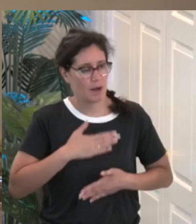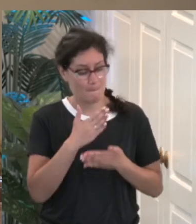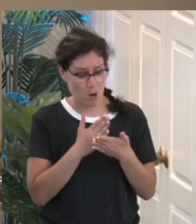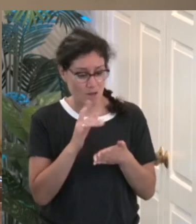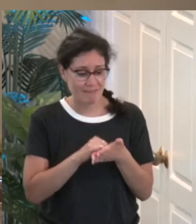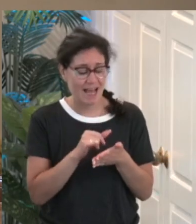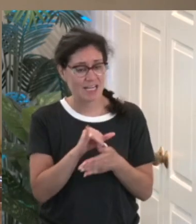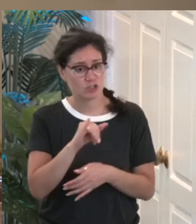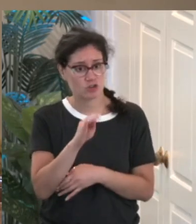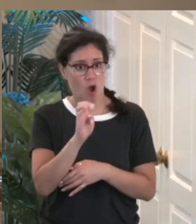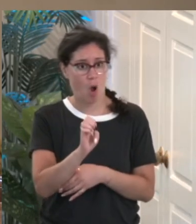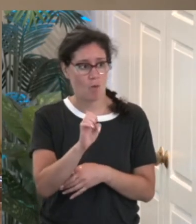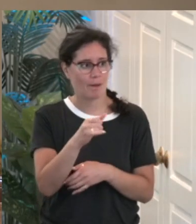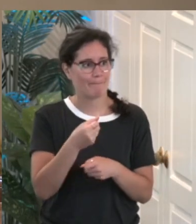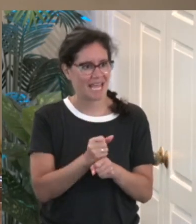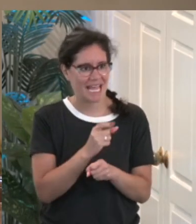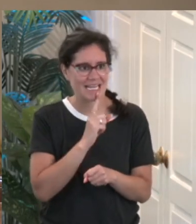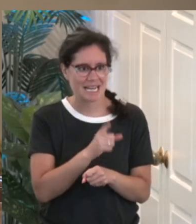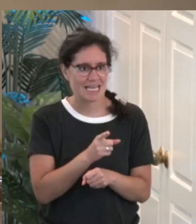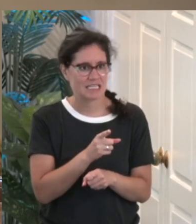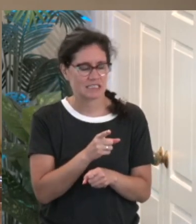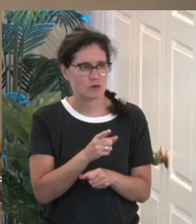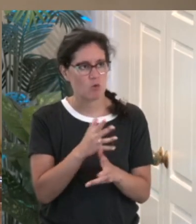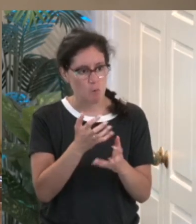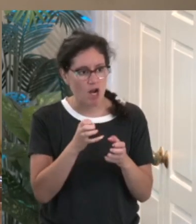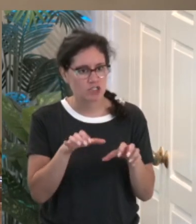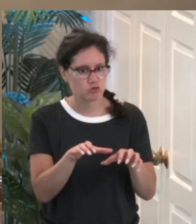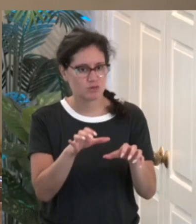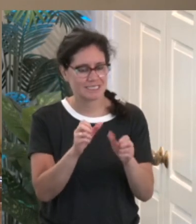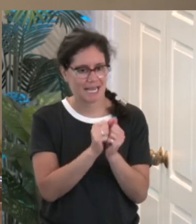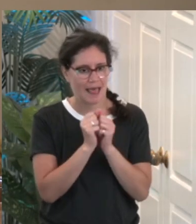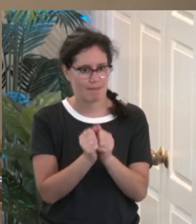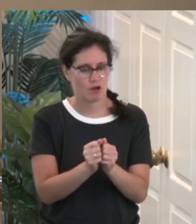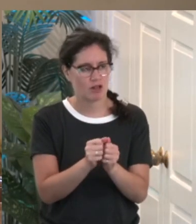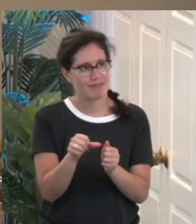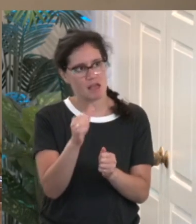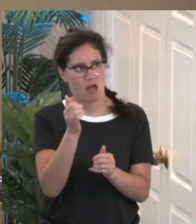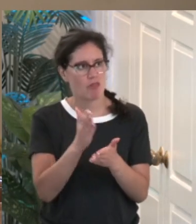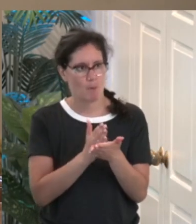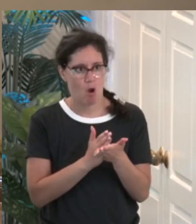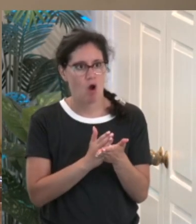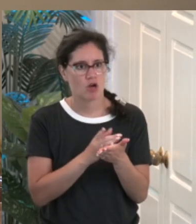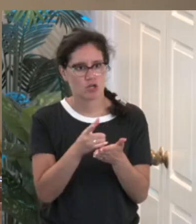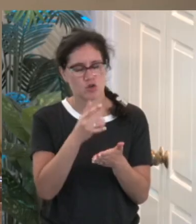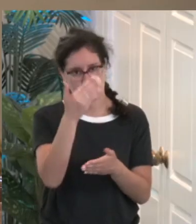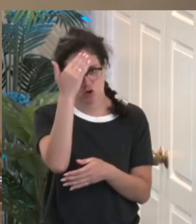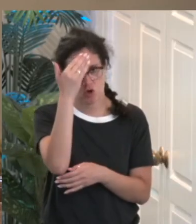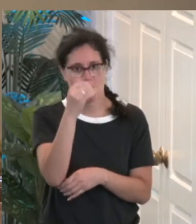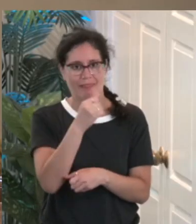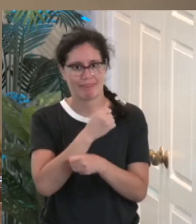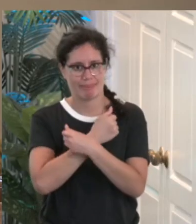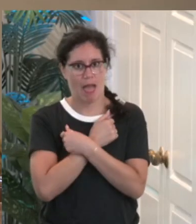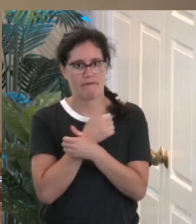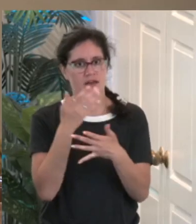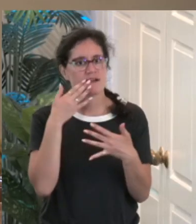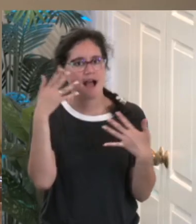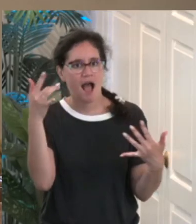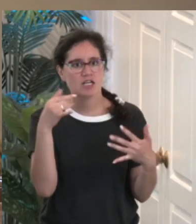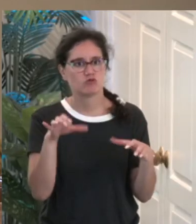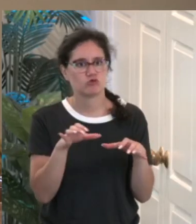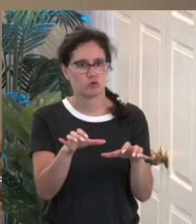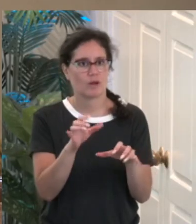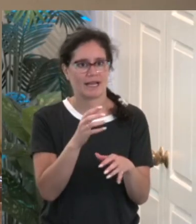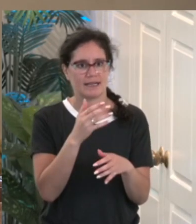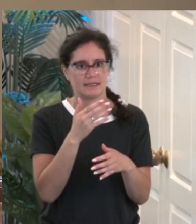it affable, that we want to do that together. But the other part is that you knew you were loving kindness. You were doing